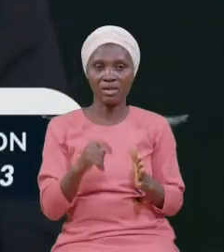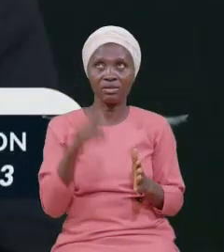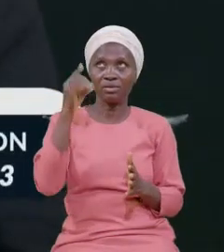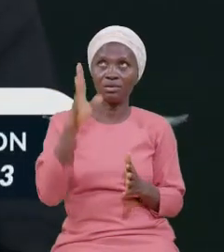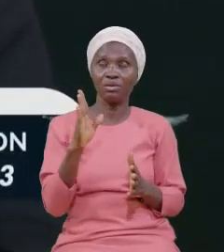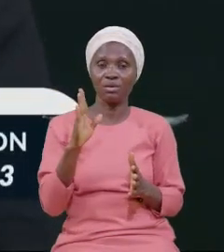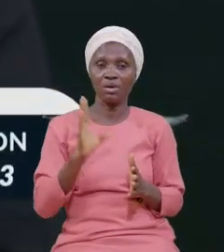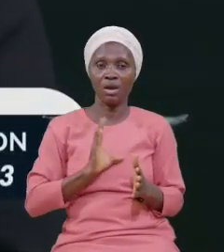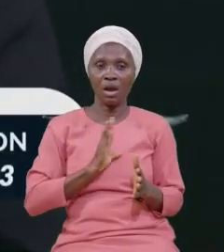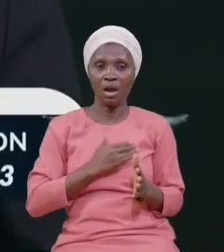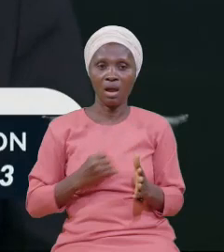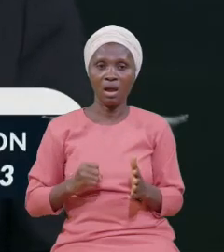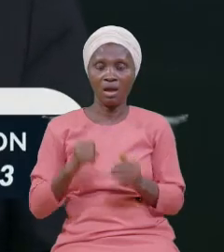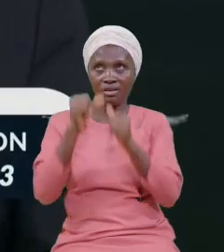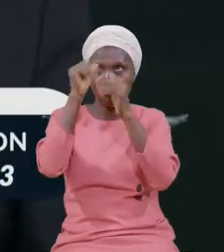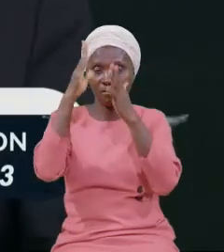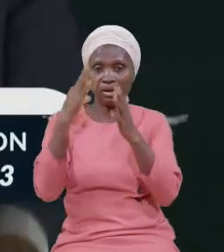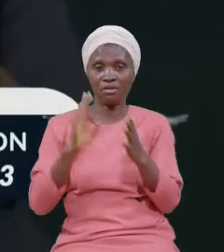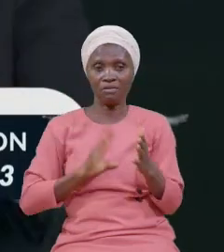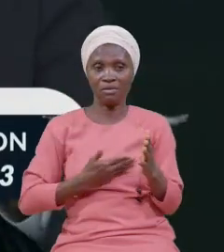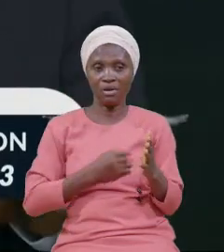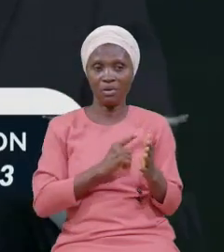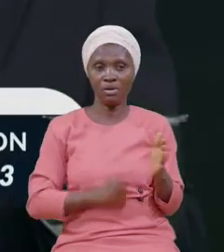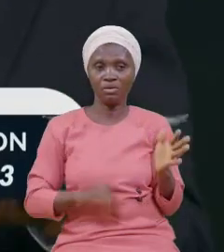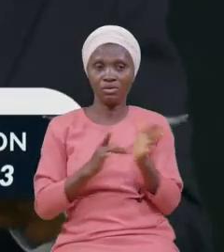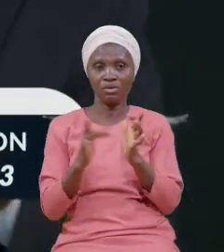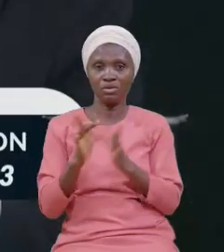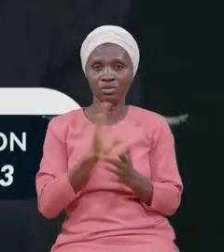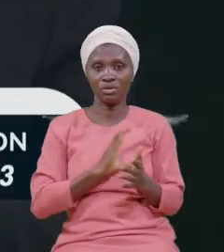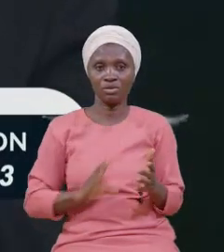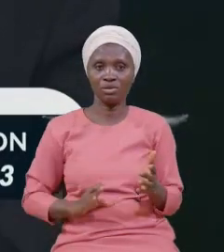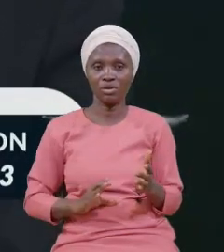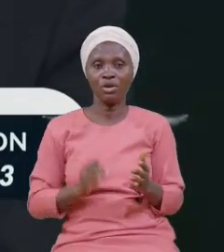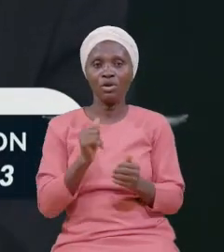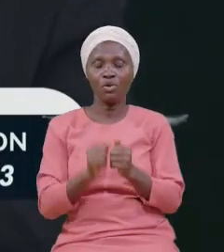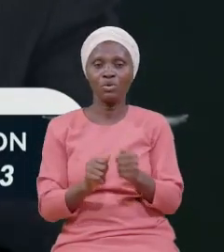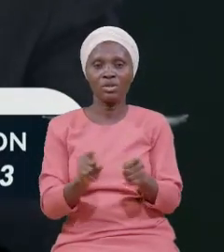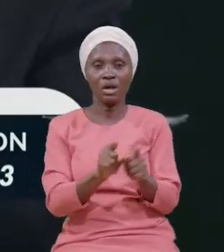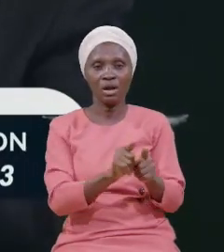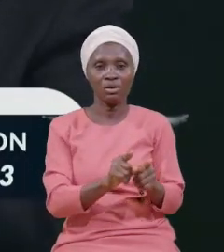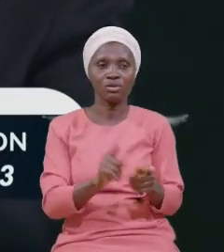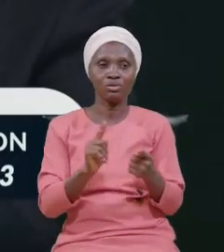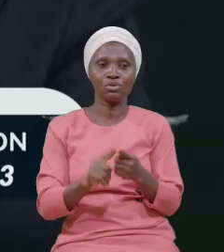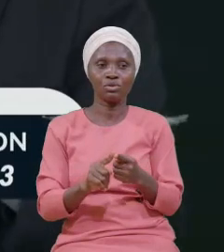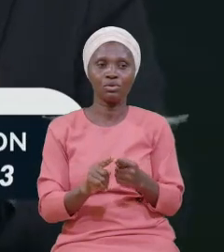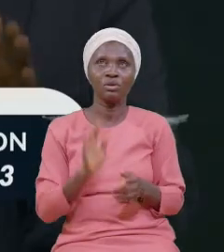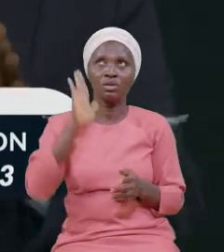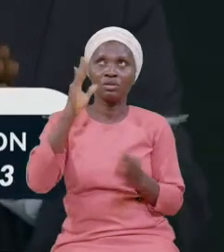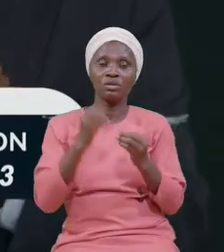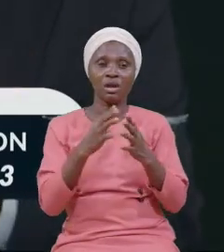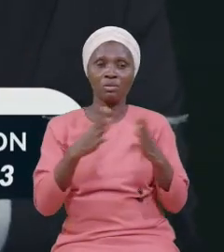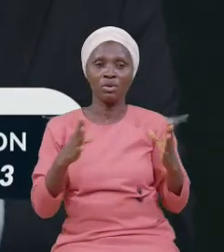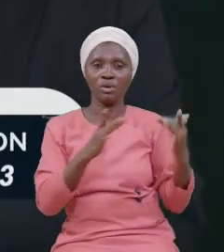Father of our Lord Jesus Christ, which according to his abundant mercy